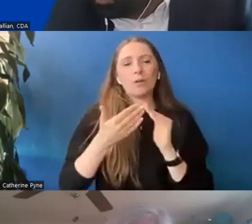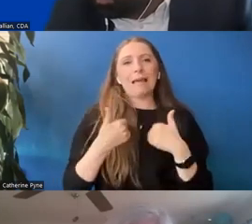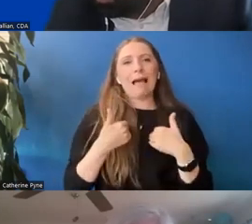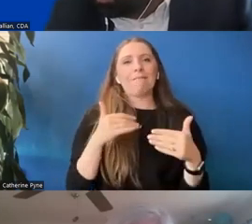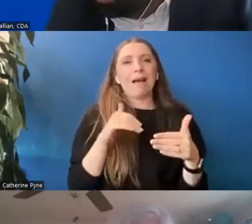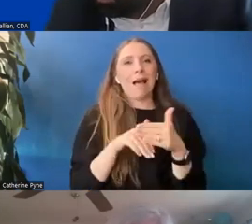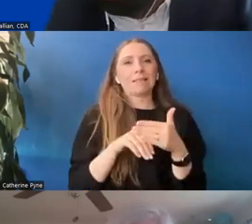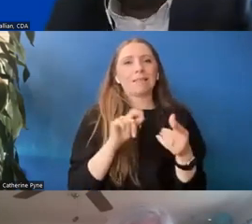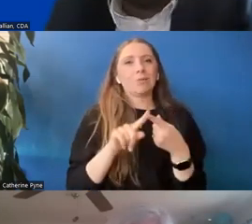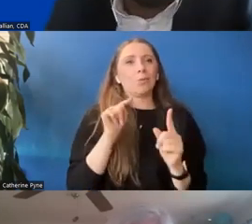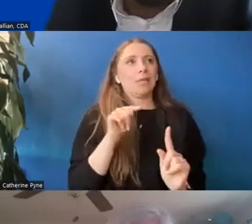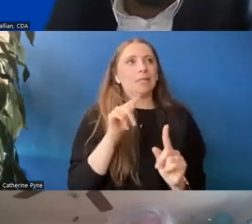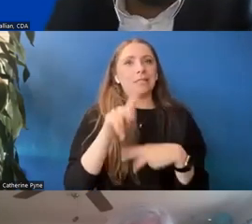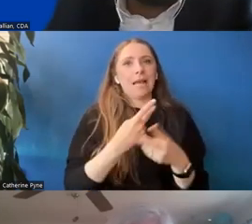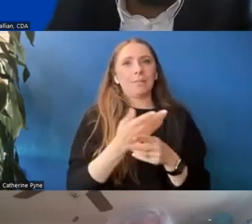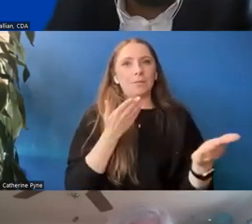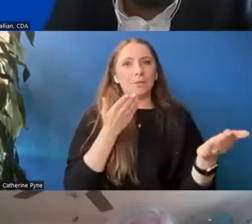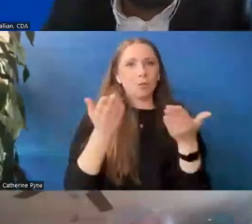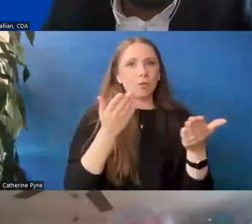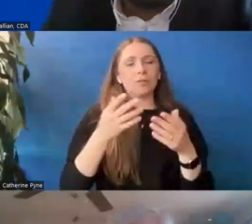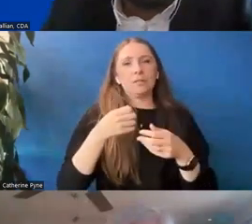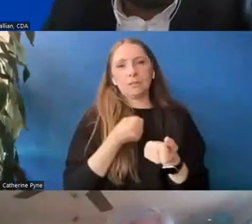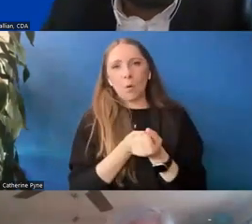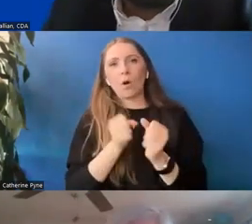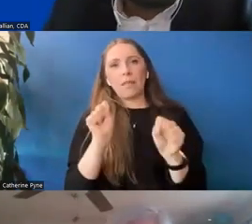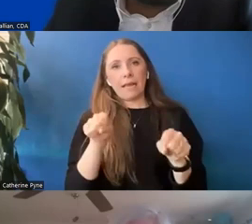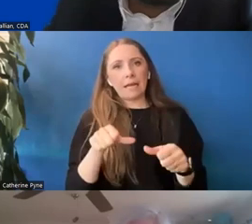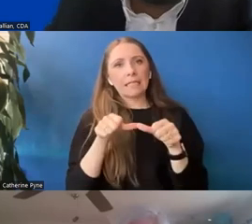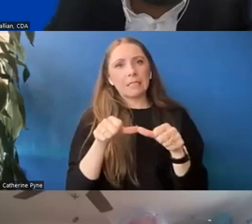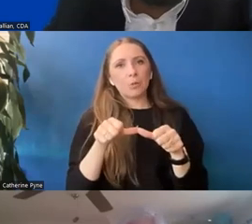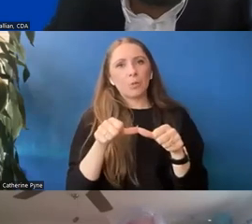to types of service supports that can enable them to continue care.